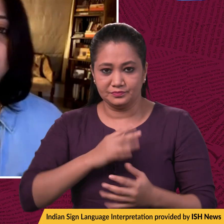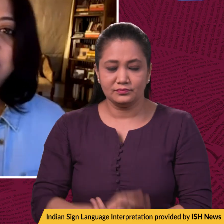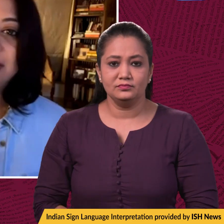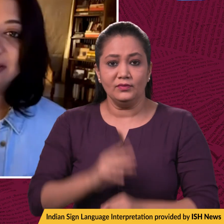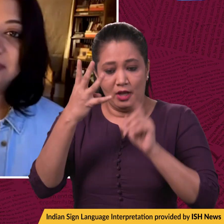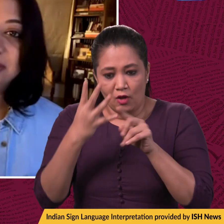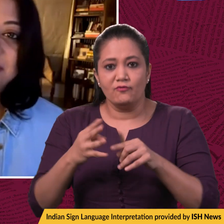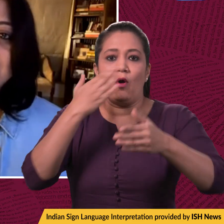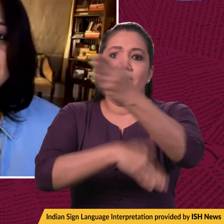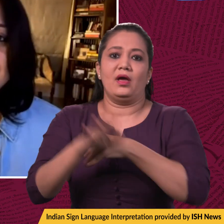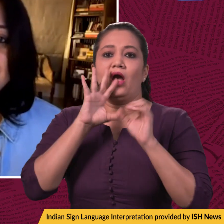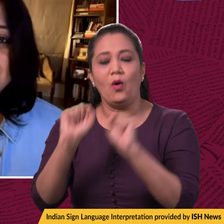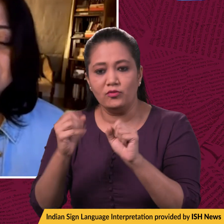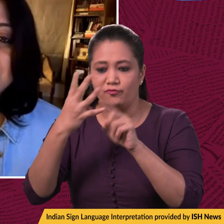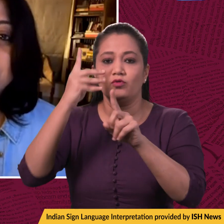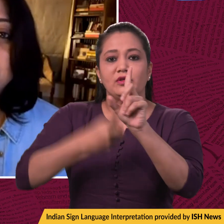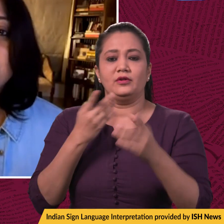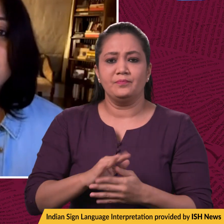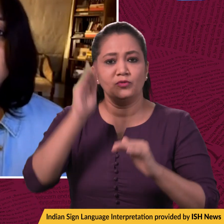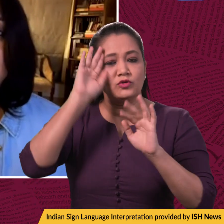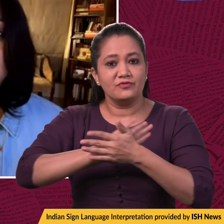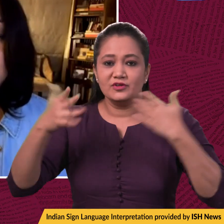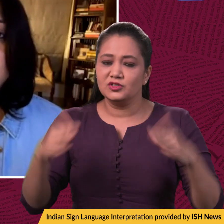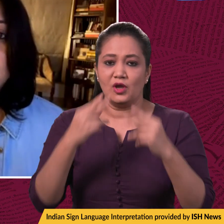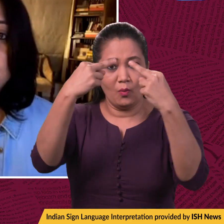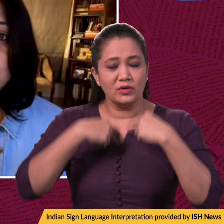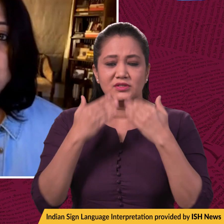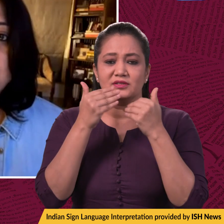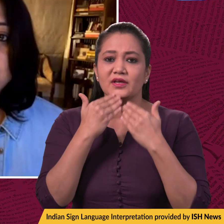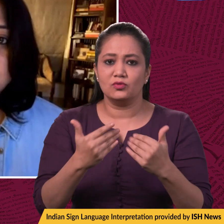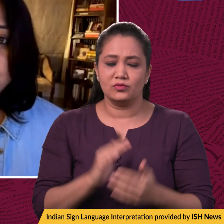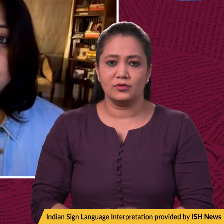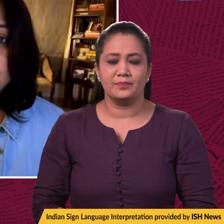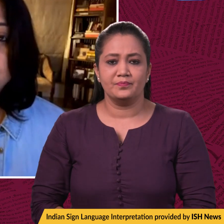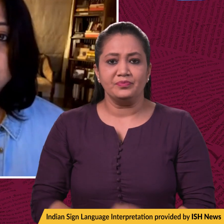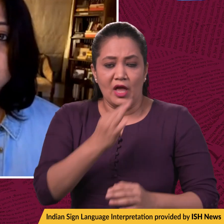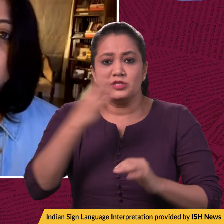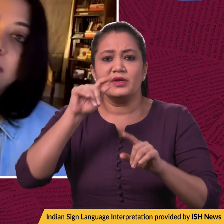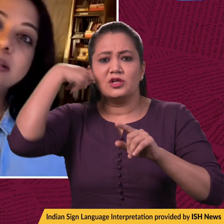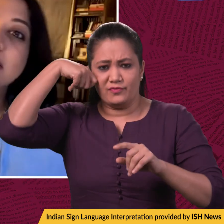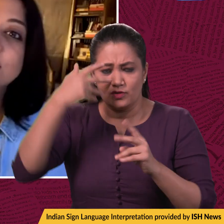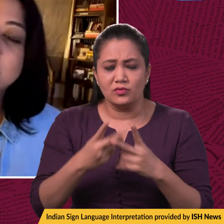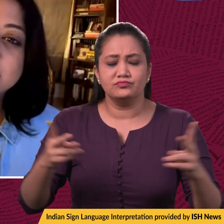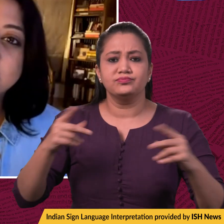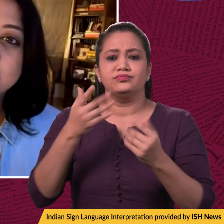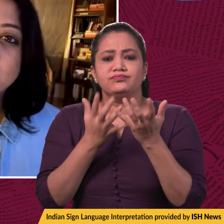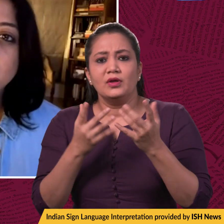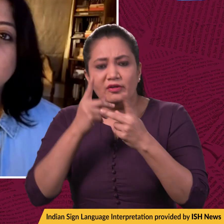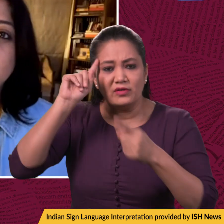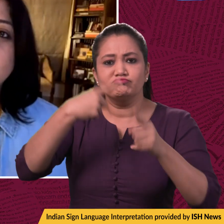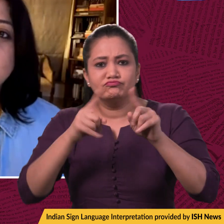edition of the Para Games. That brings us to the end of the news. Thank you so much for watching. Remember, we do have a special video that has gone up, a discussion with